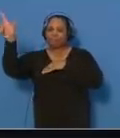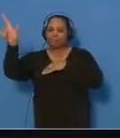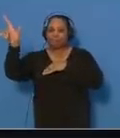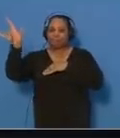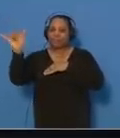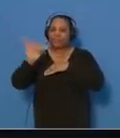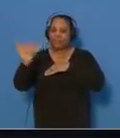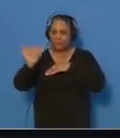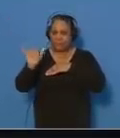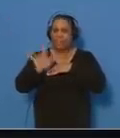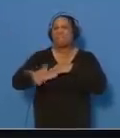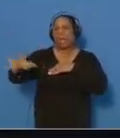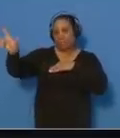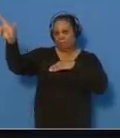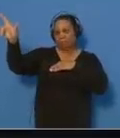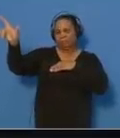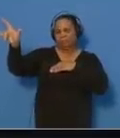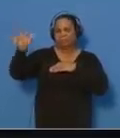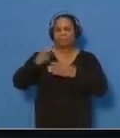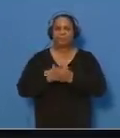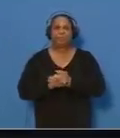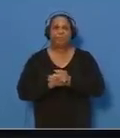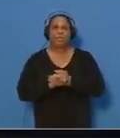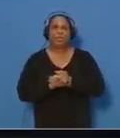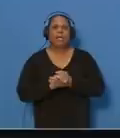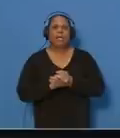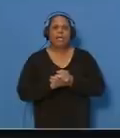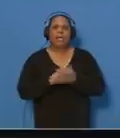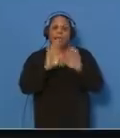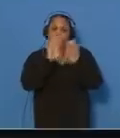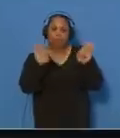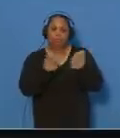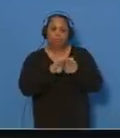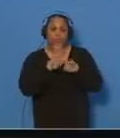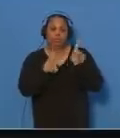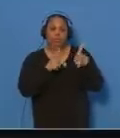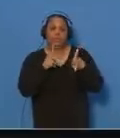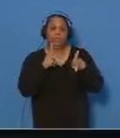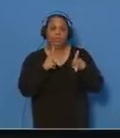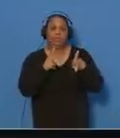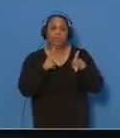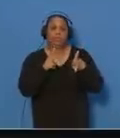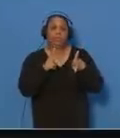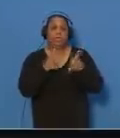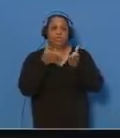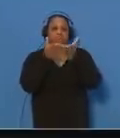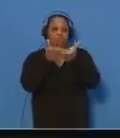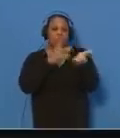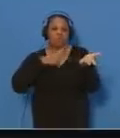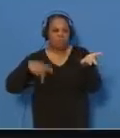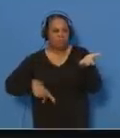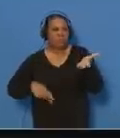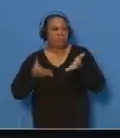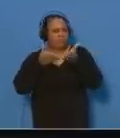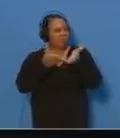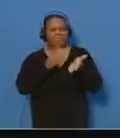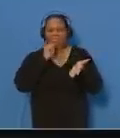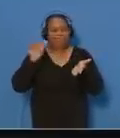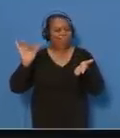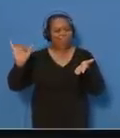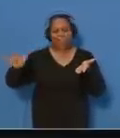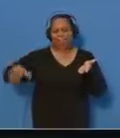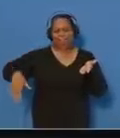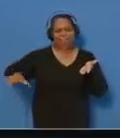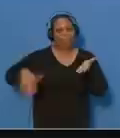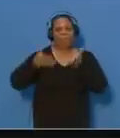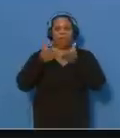the return charter. The Bermudians who were on the Princess Cruise Line were not on that flight. However, the cruise